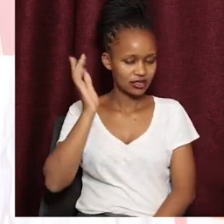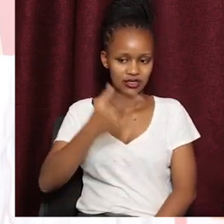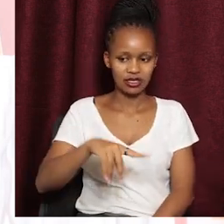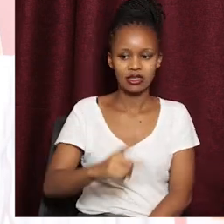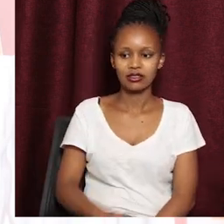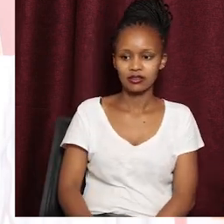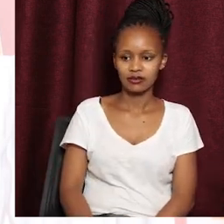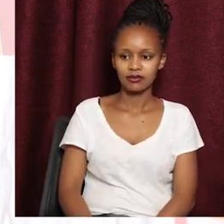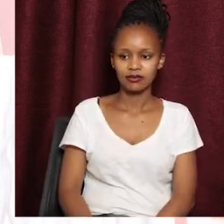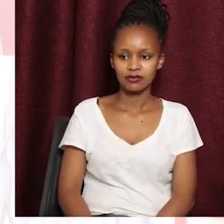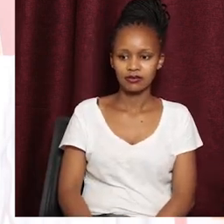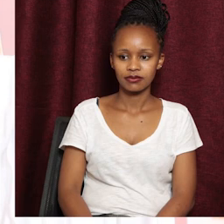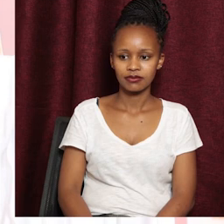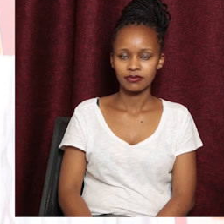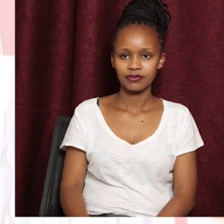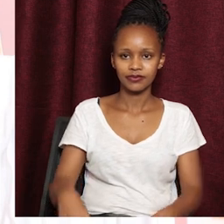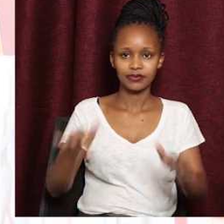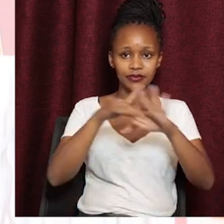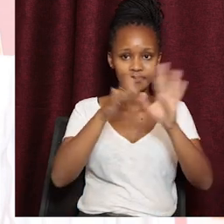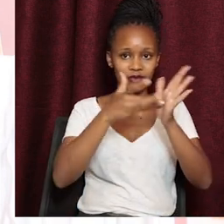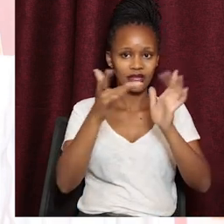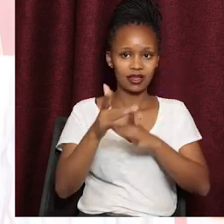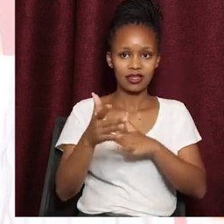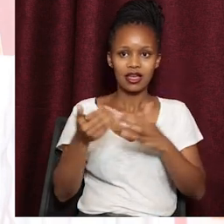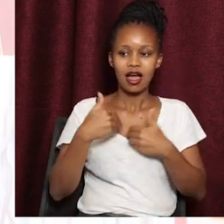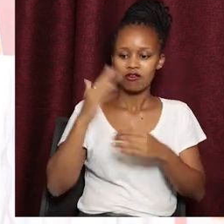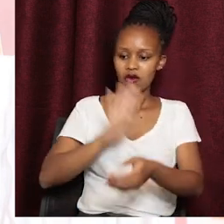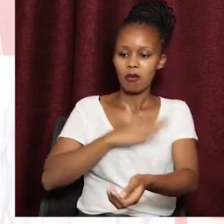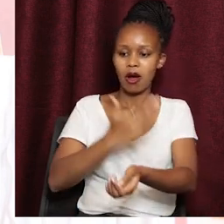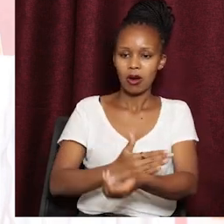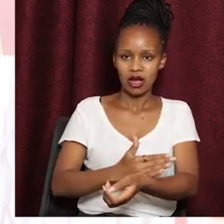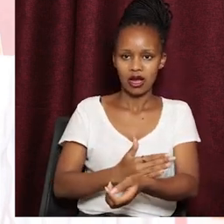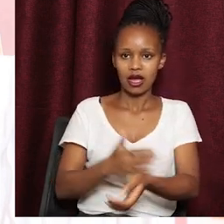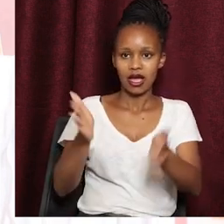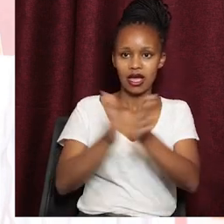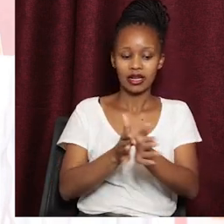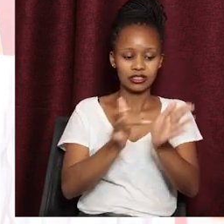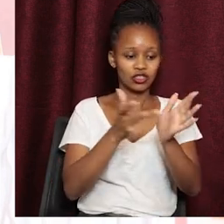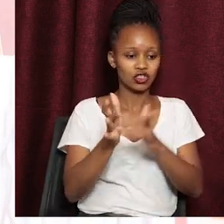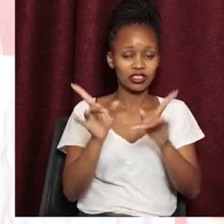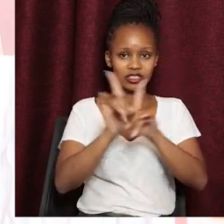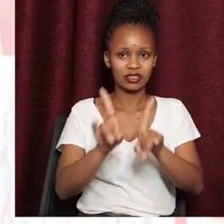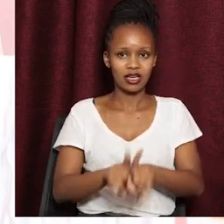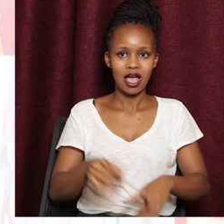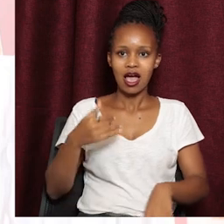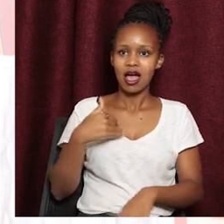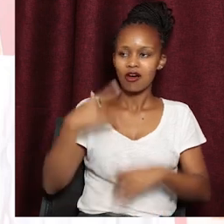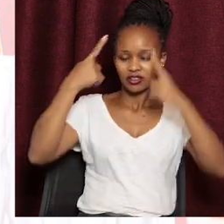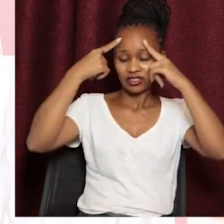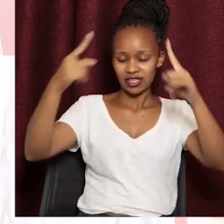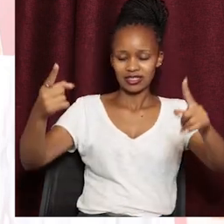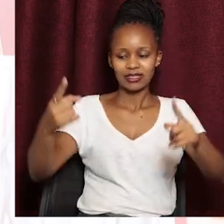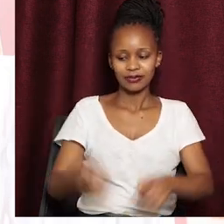us. In Jesus, there is power. In Jesus, there is